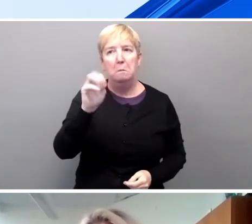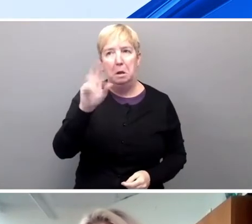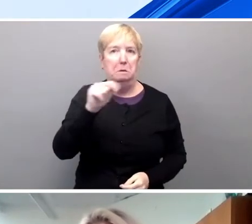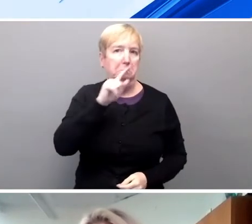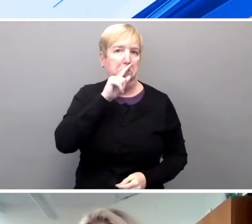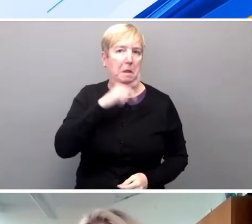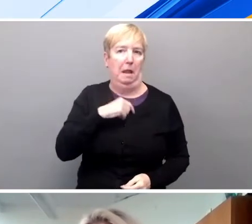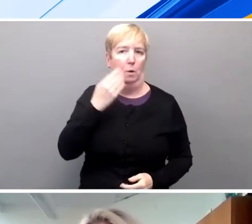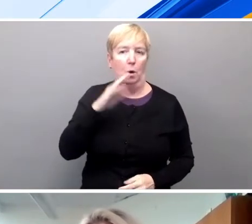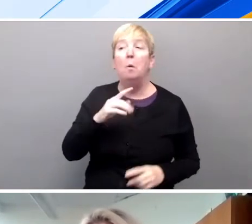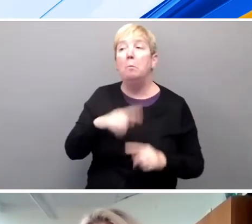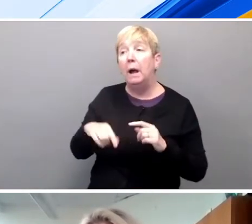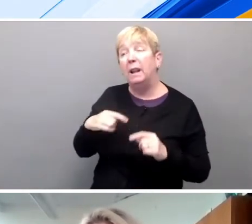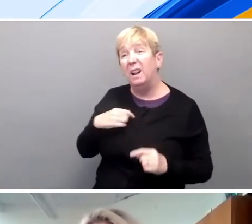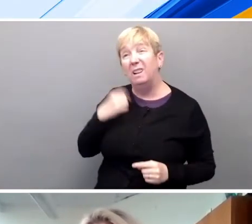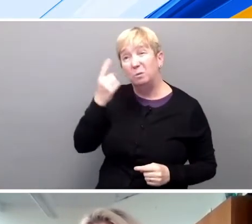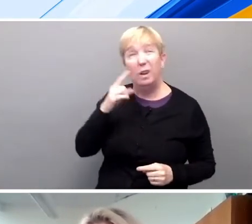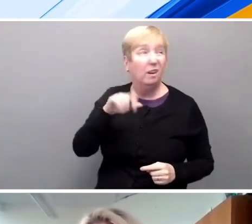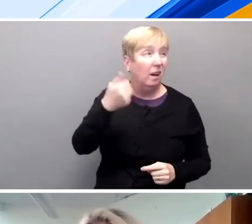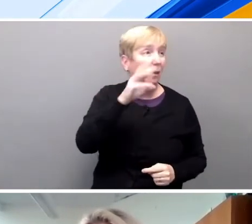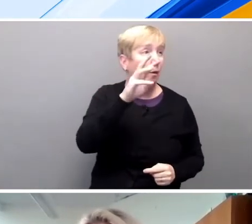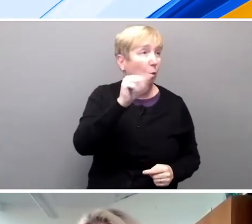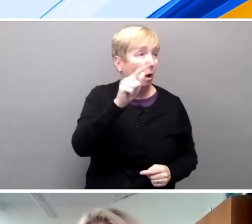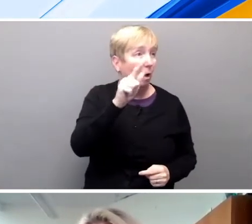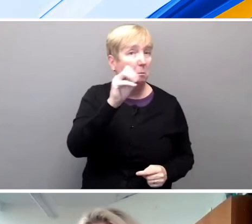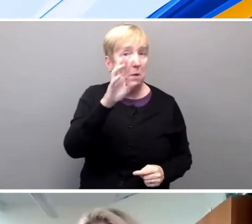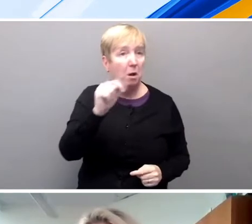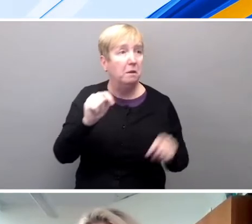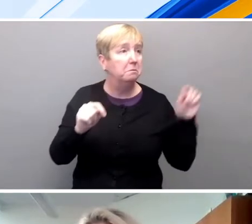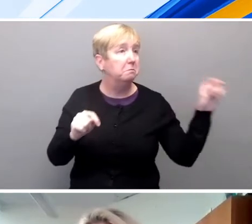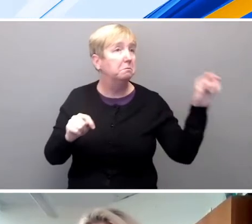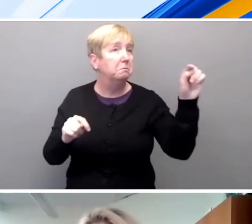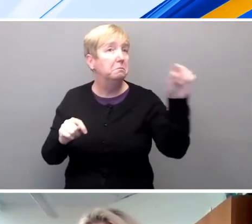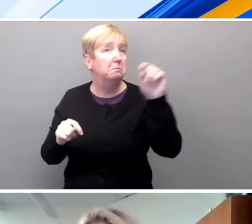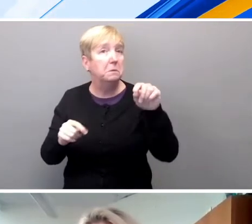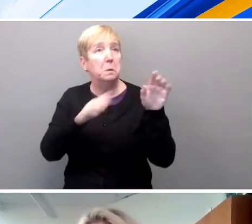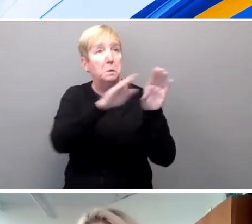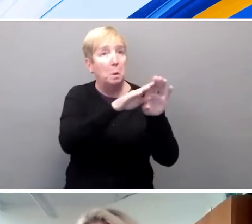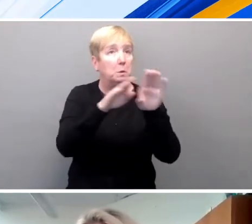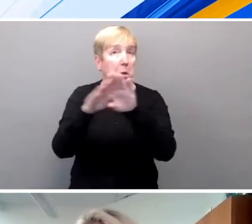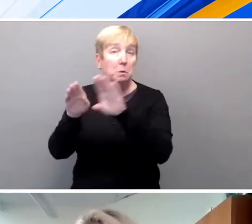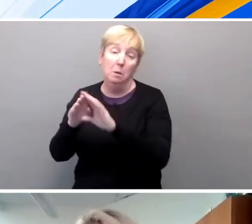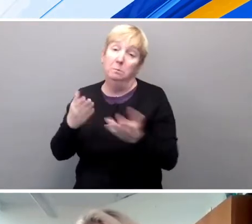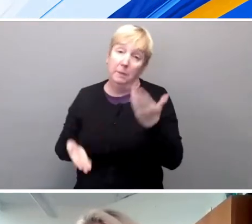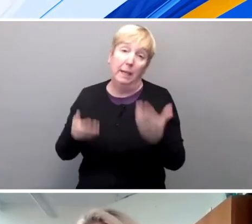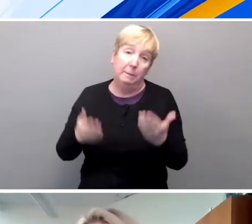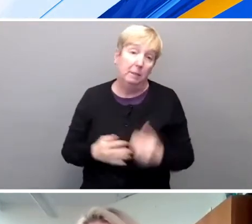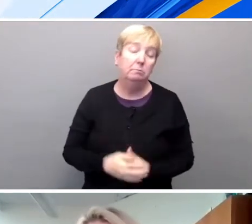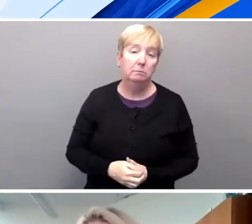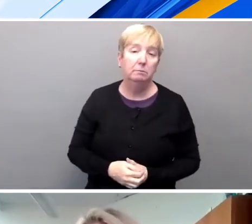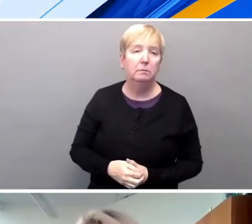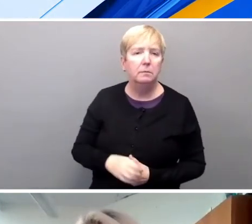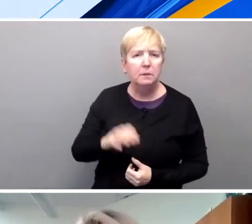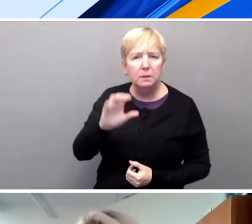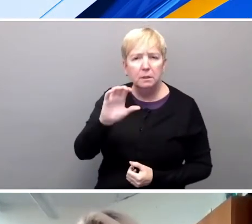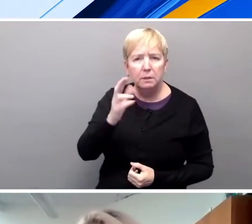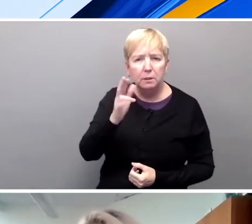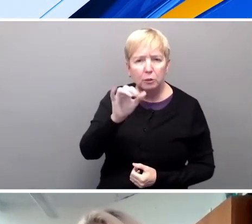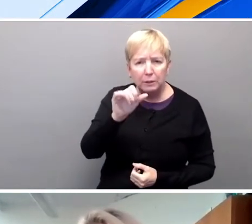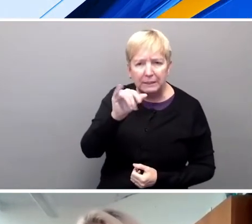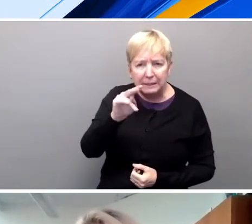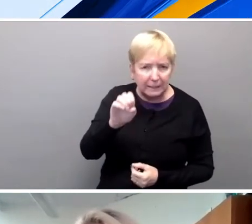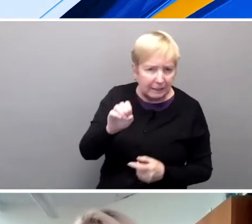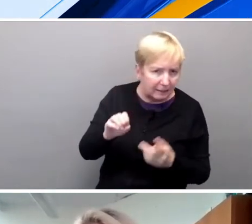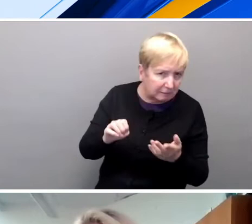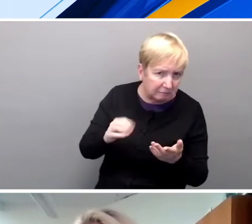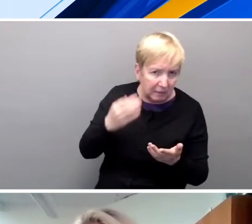other Walmarts have closed for that kind of cleaning in the past, either here in New Mexico or elsewhere. Christine might have a couple more details,